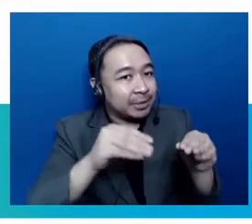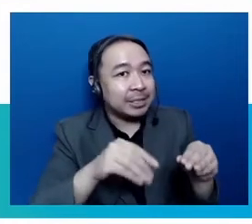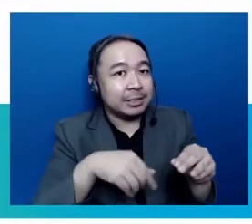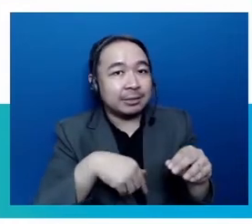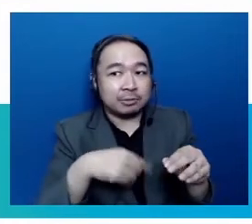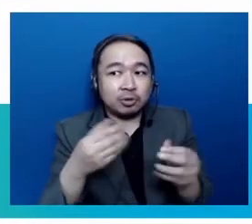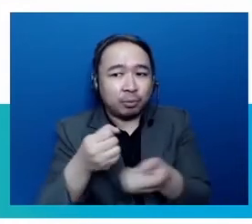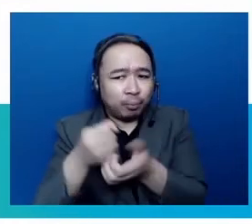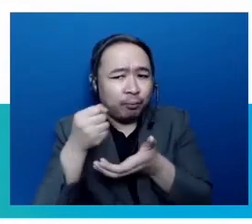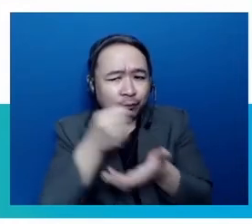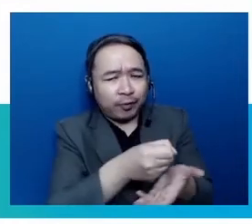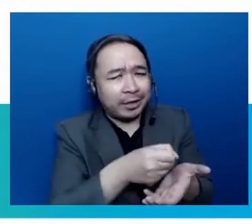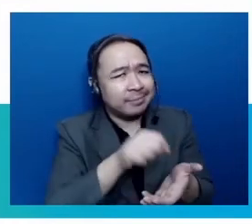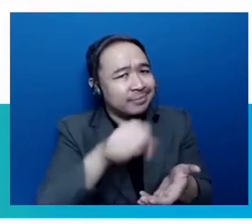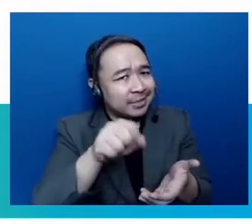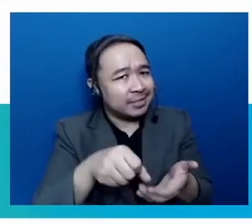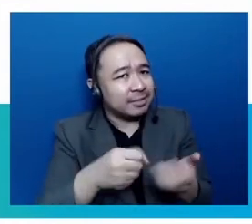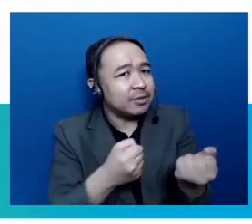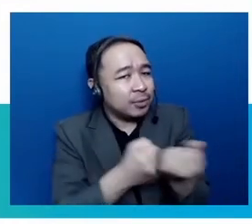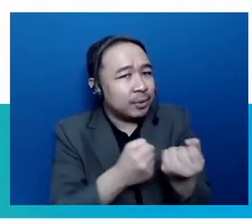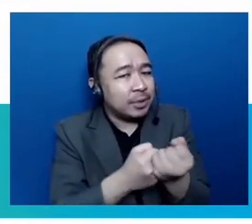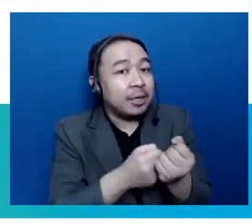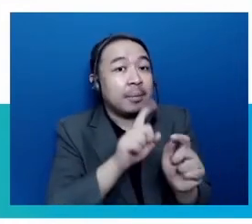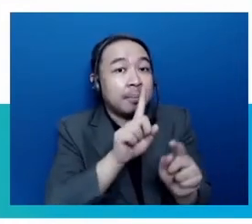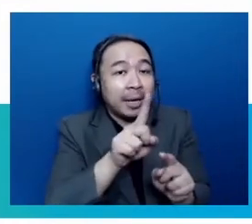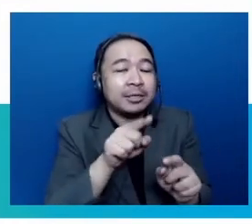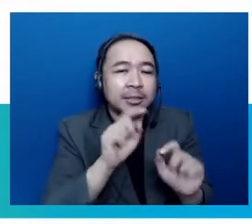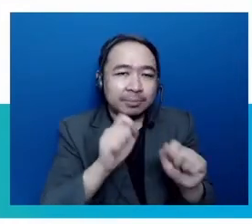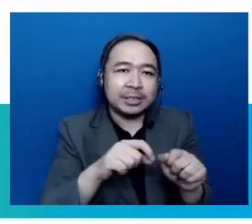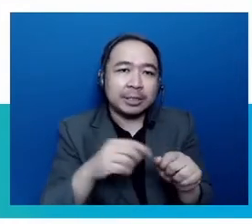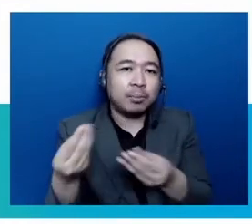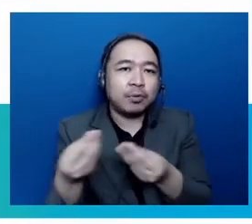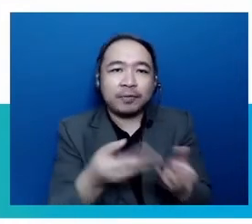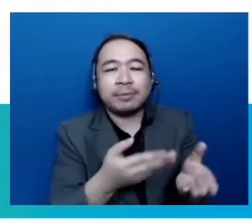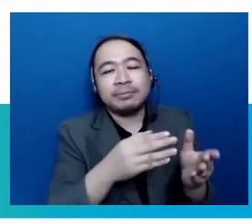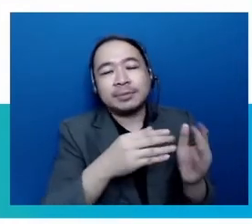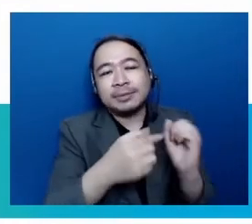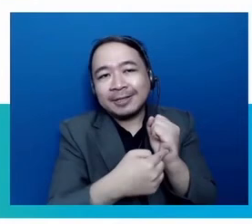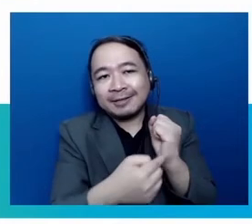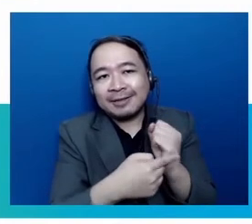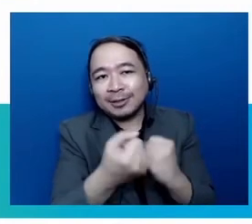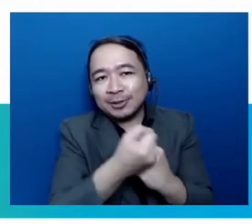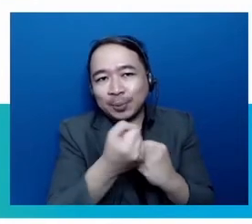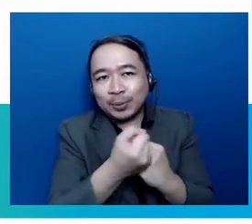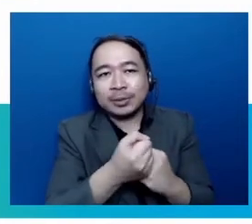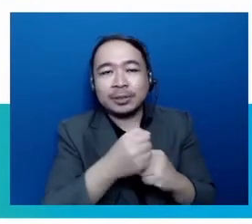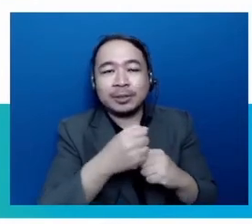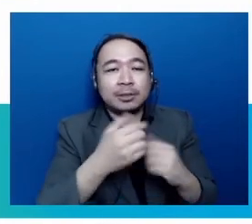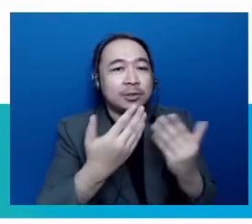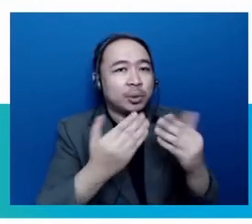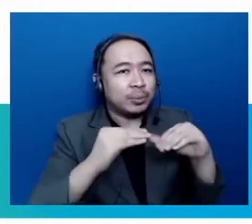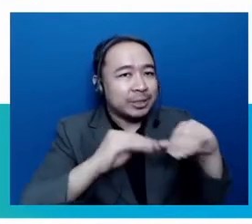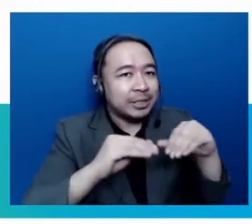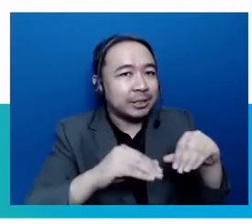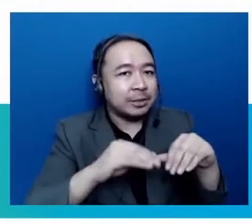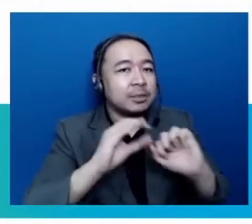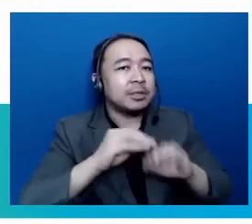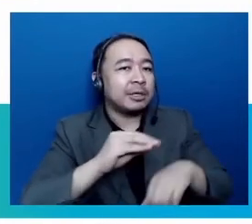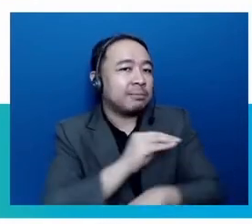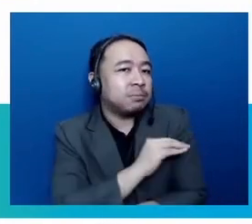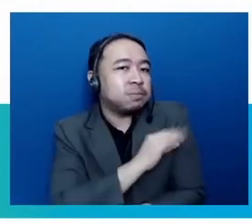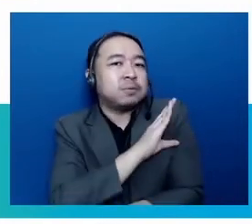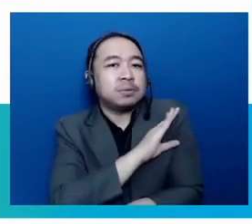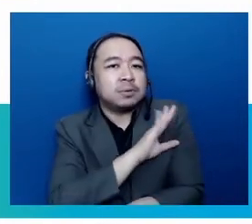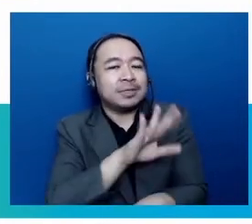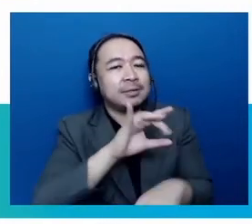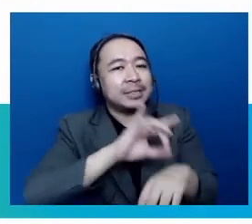but also with grants for technical assistance to build and enhance the technical capacity